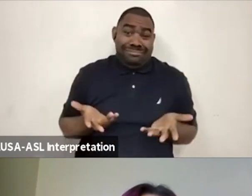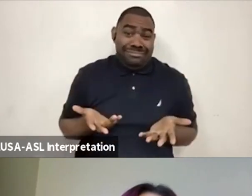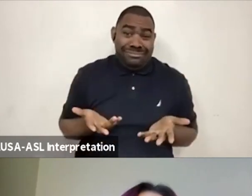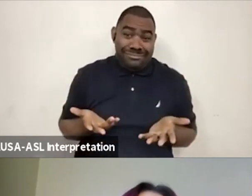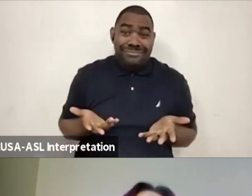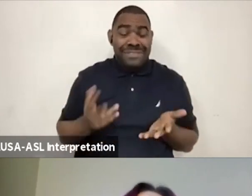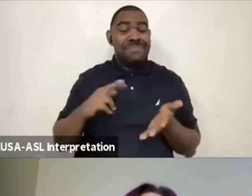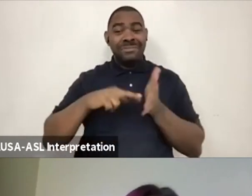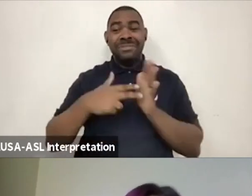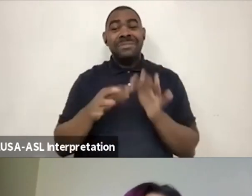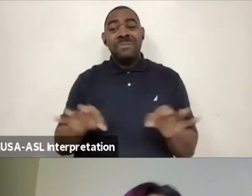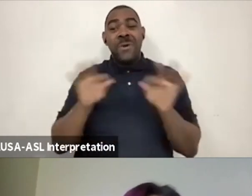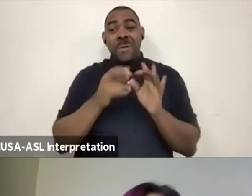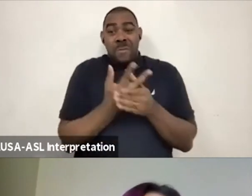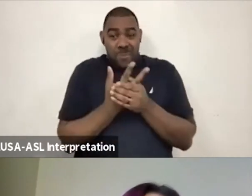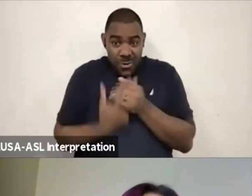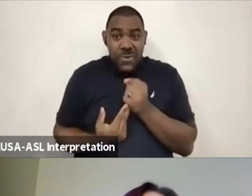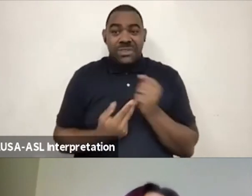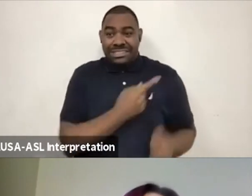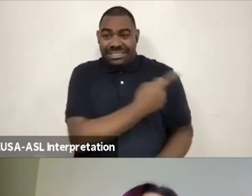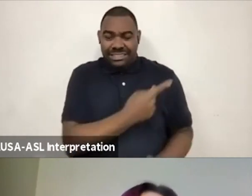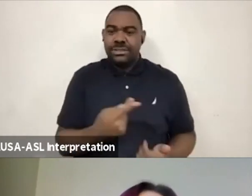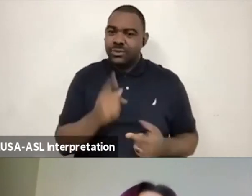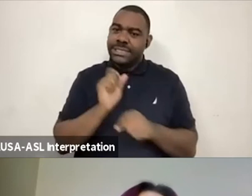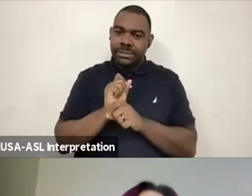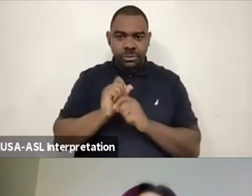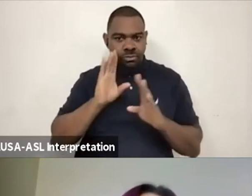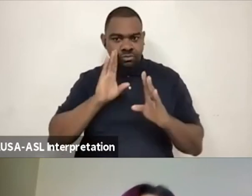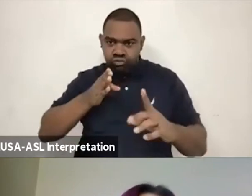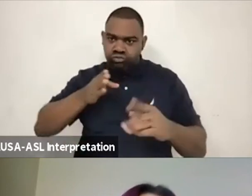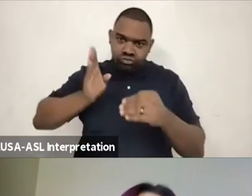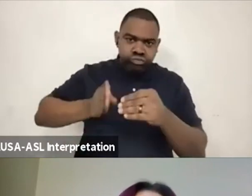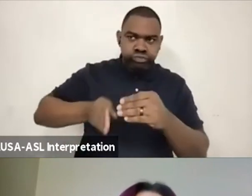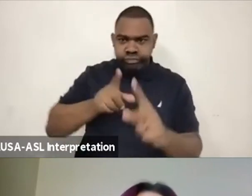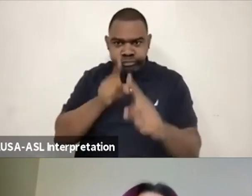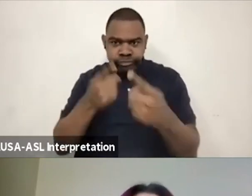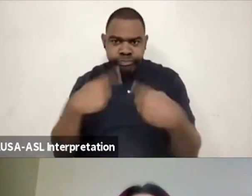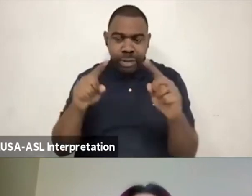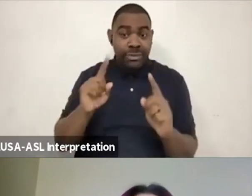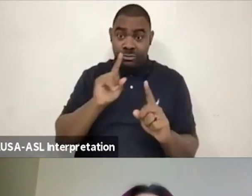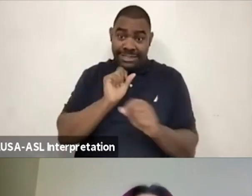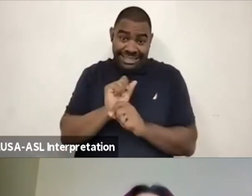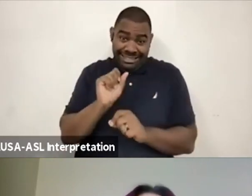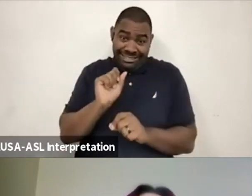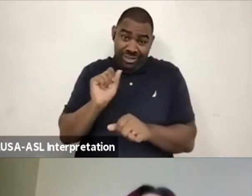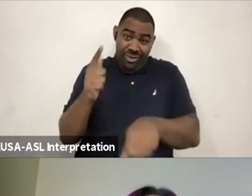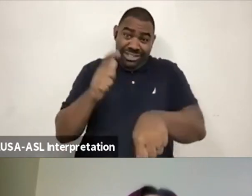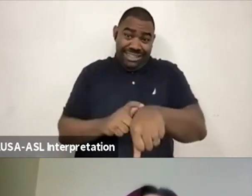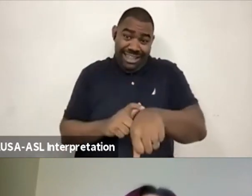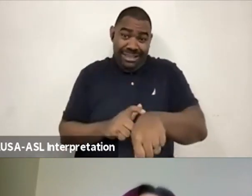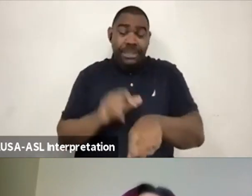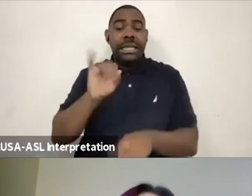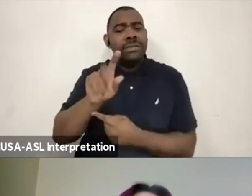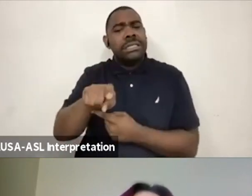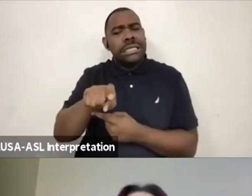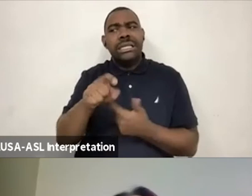requires basically both of us to kind of, be on the ball pretty much all the time. And if, one of us needs a